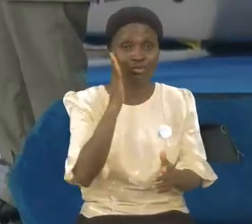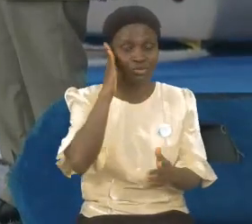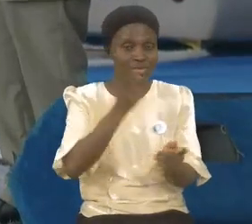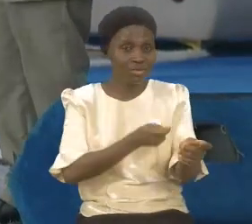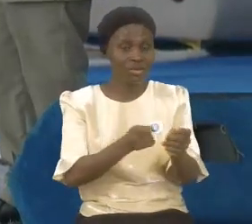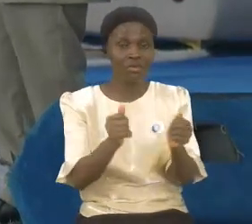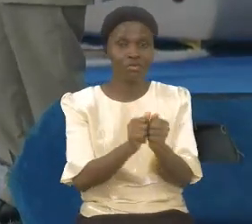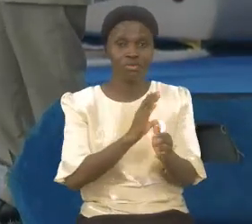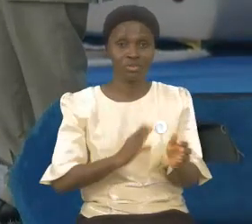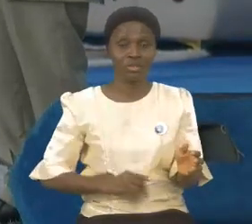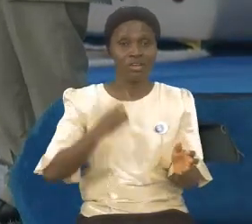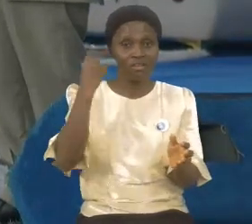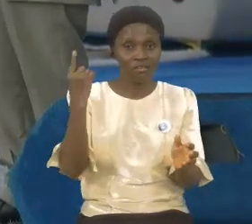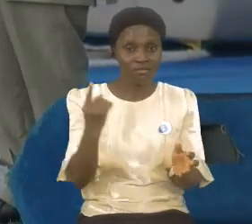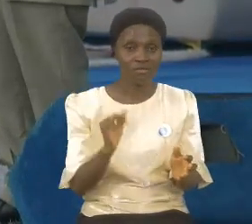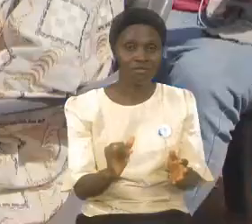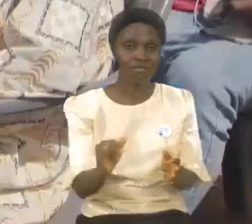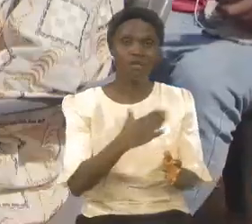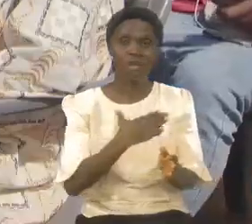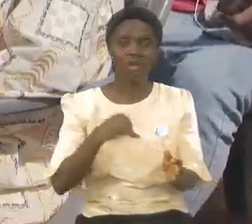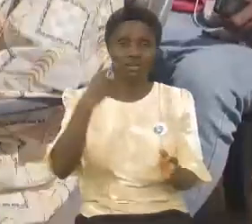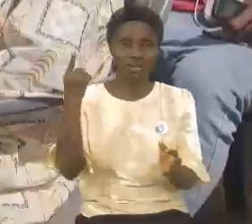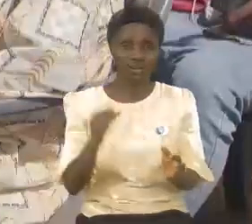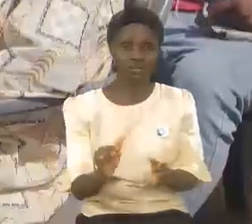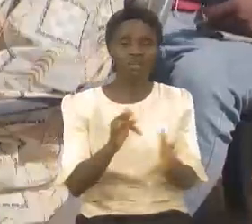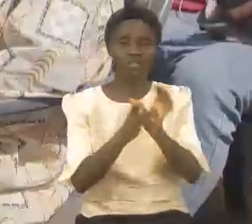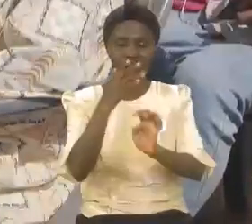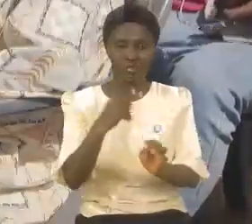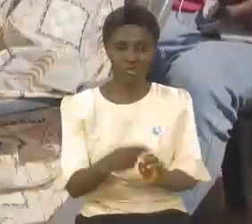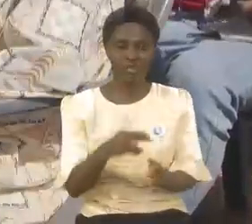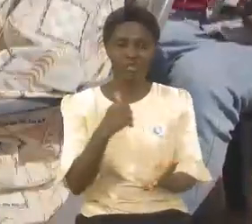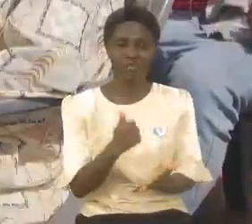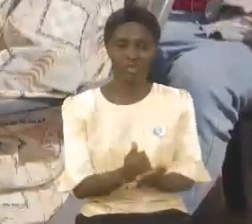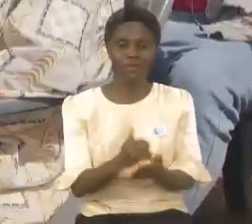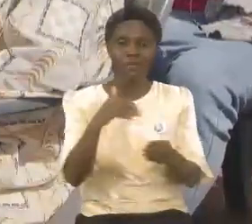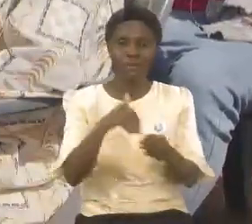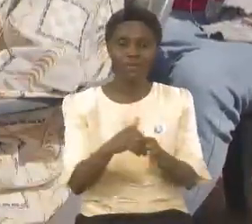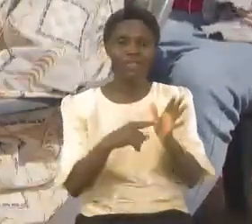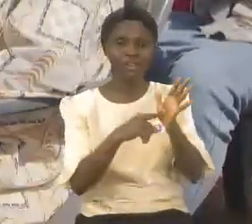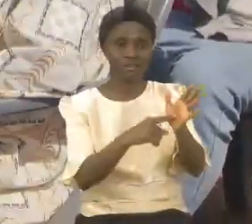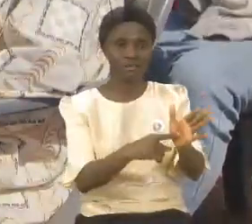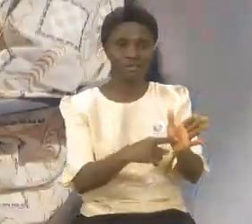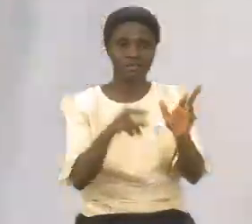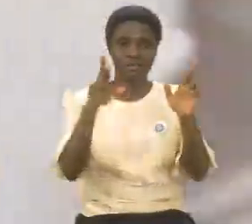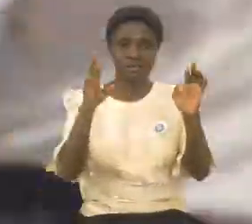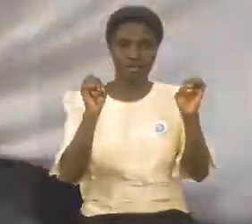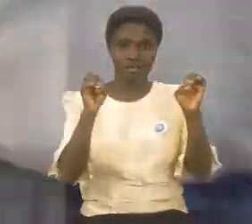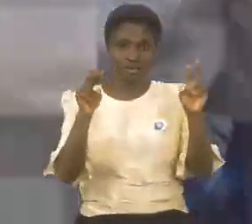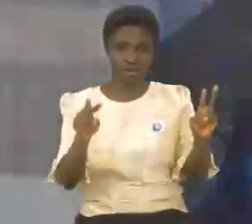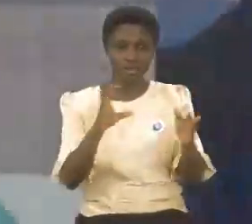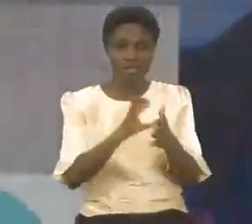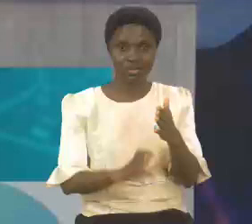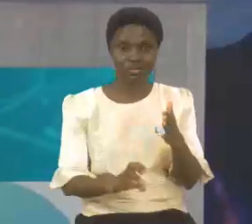forever and ever in Jesus' name. Revelation chapter 17, I'm reading from verse